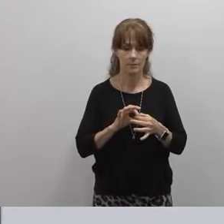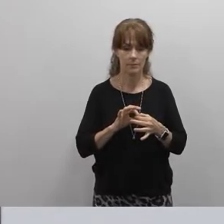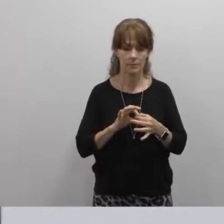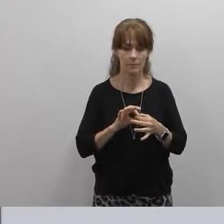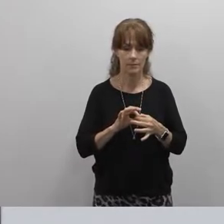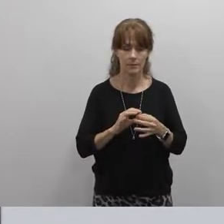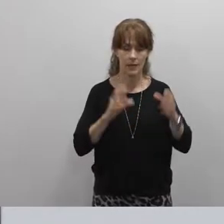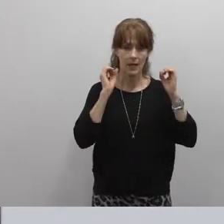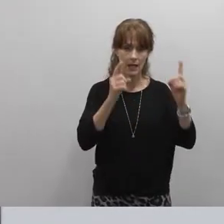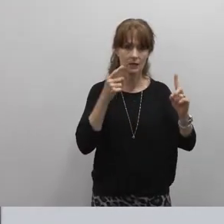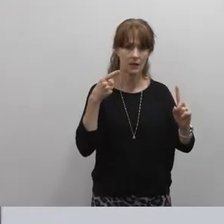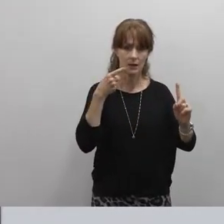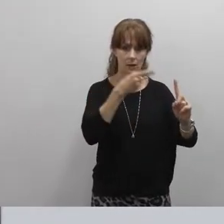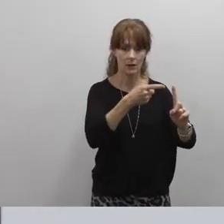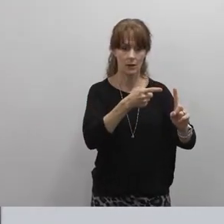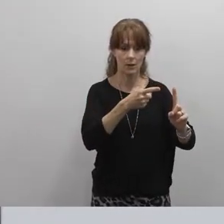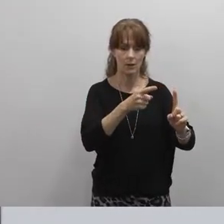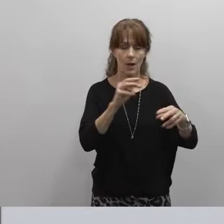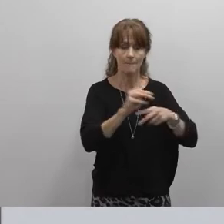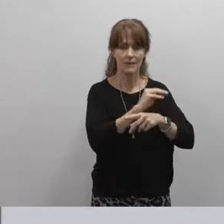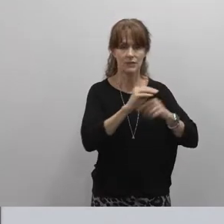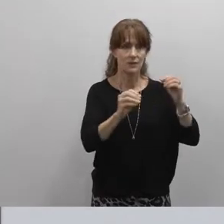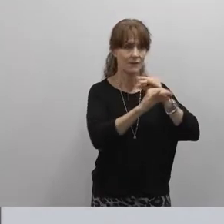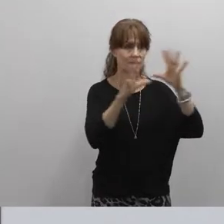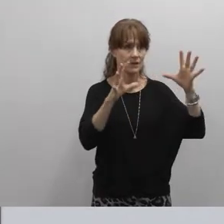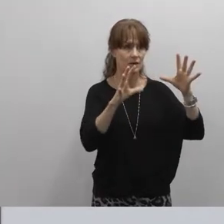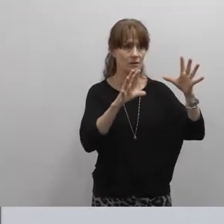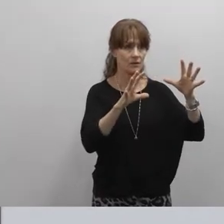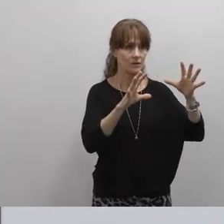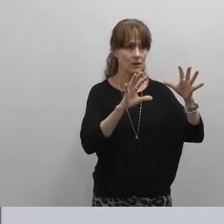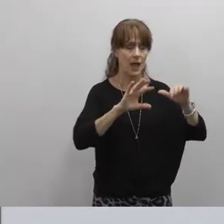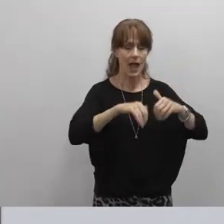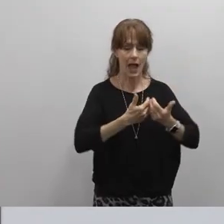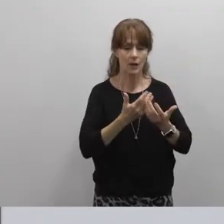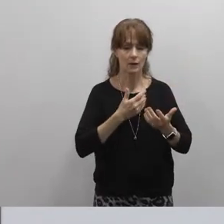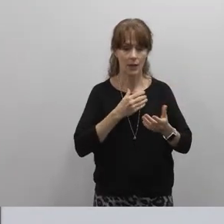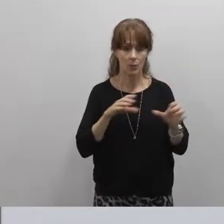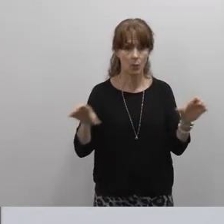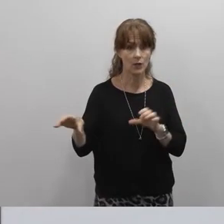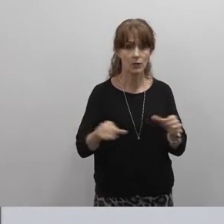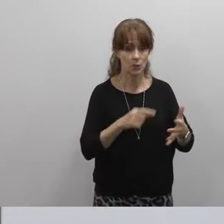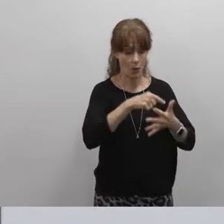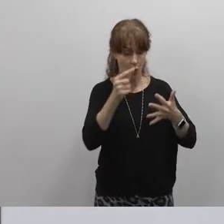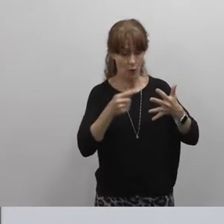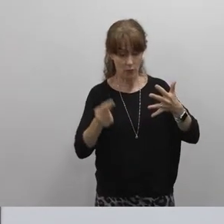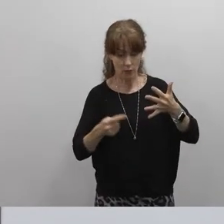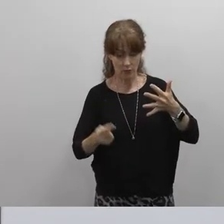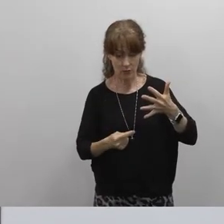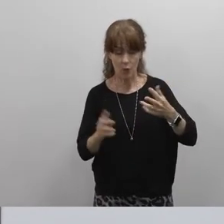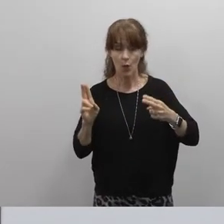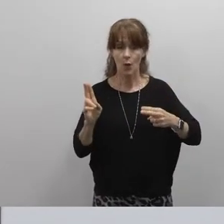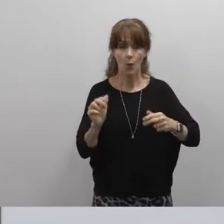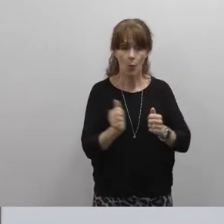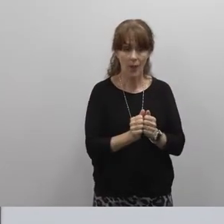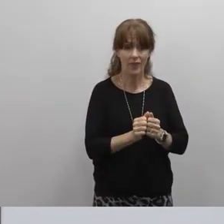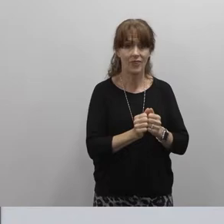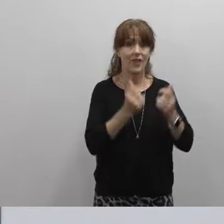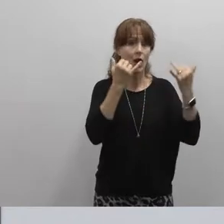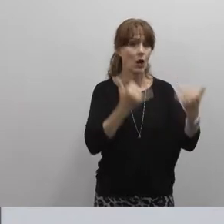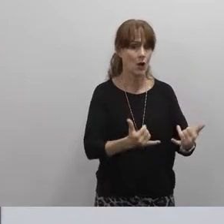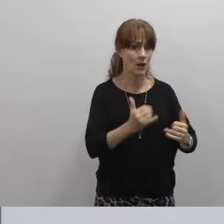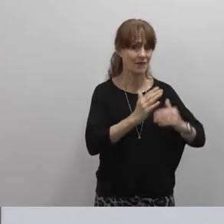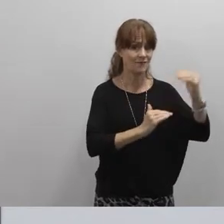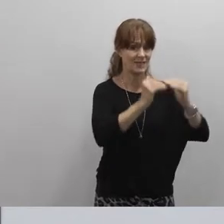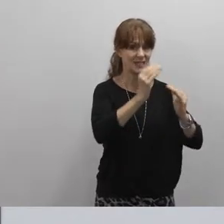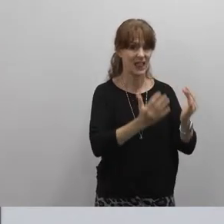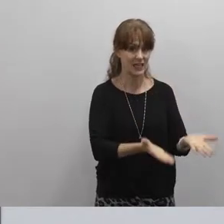What are our educational goals, mission and vision? How do they relate, or how can we go do those things via the current facilities we have? I'll also shed